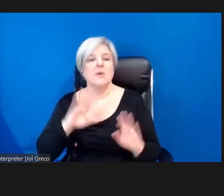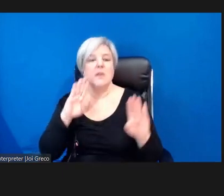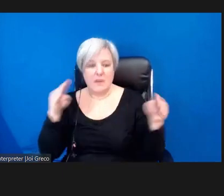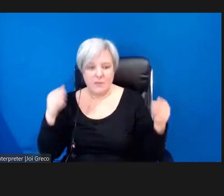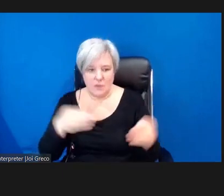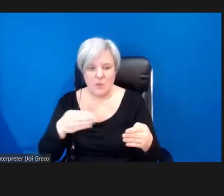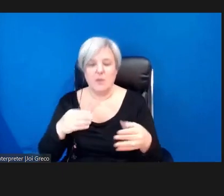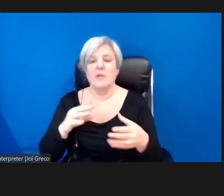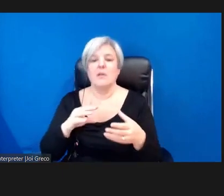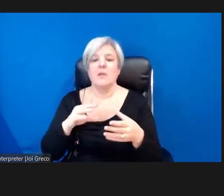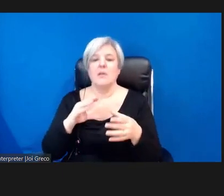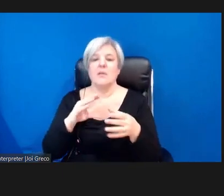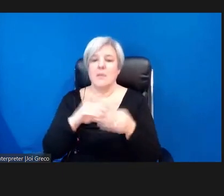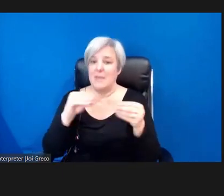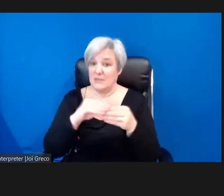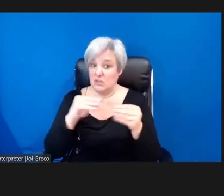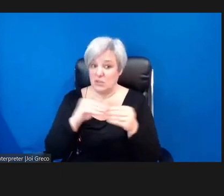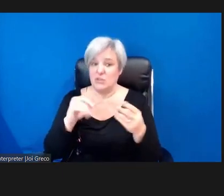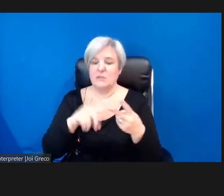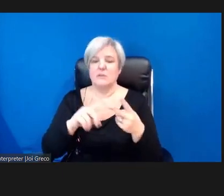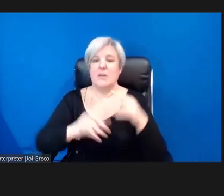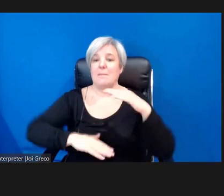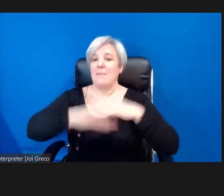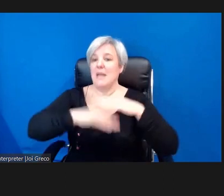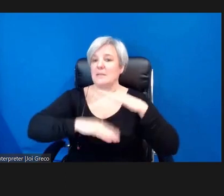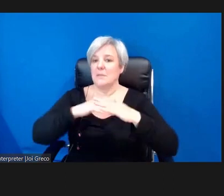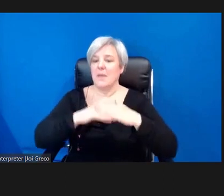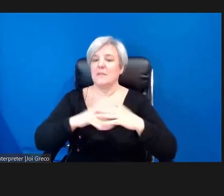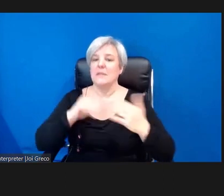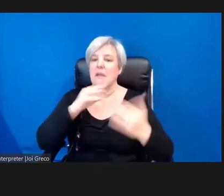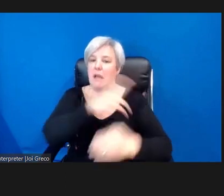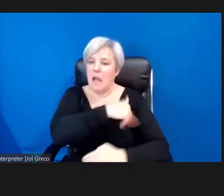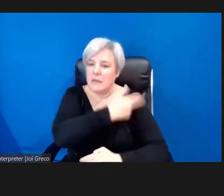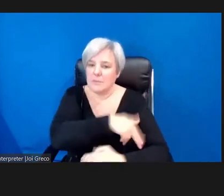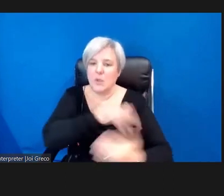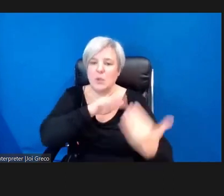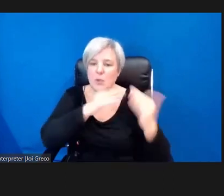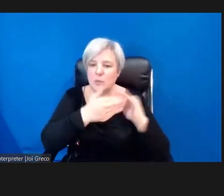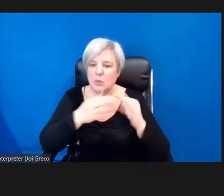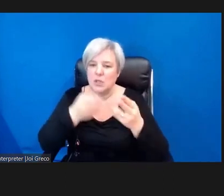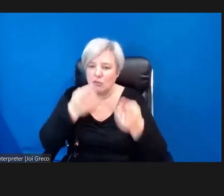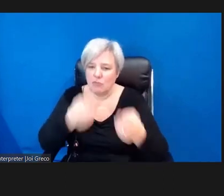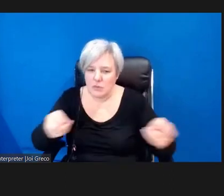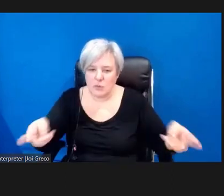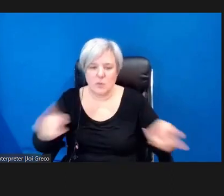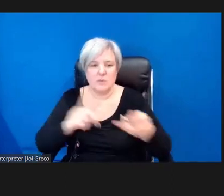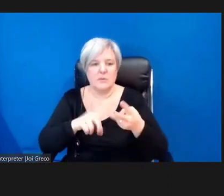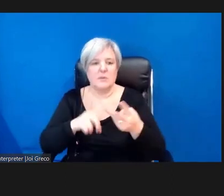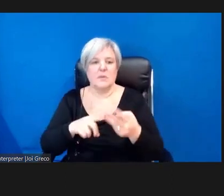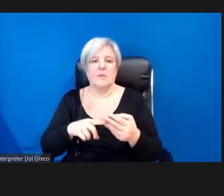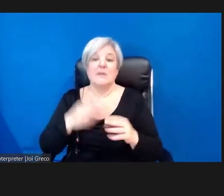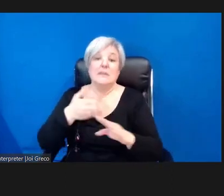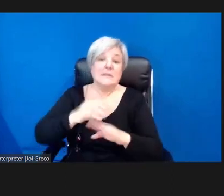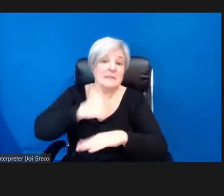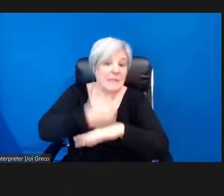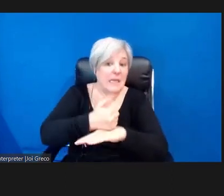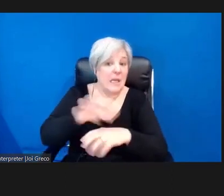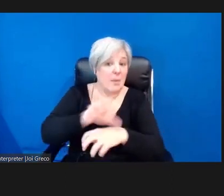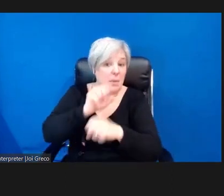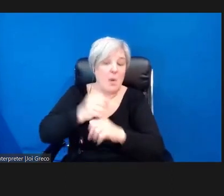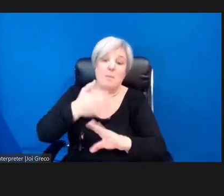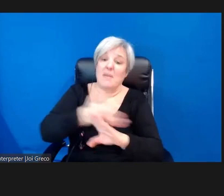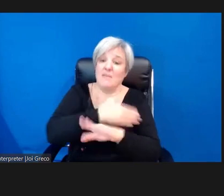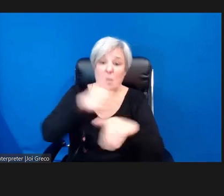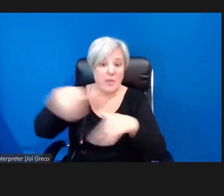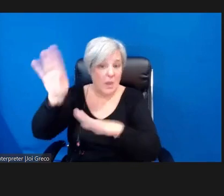messaging, maximizing hospital or community resources, scheduling appointments prior to discharge, utilizing